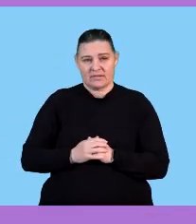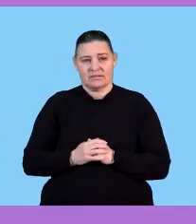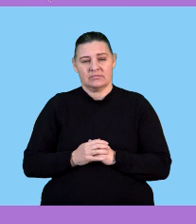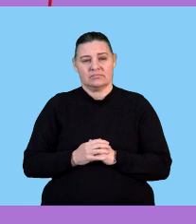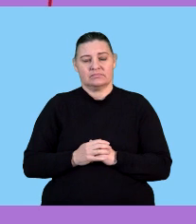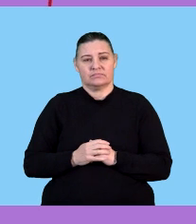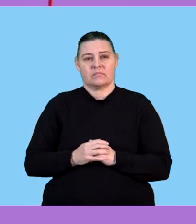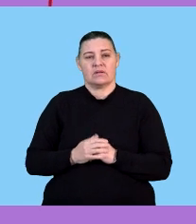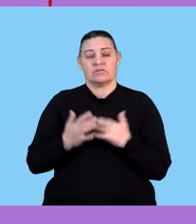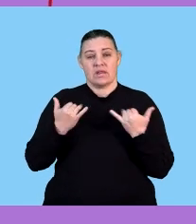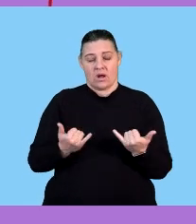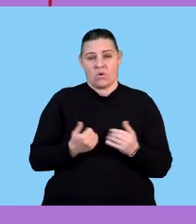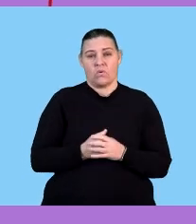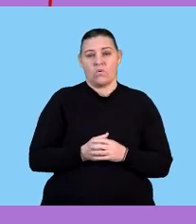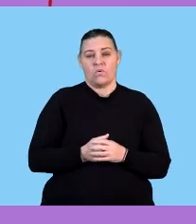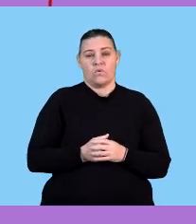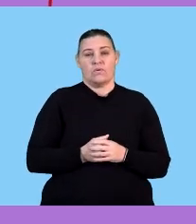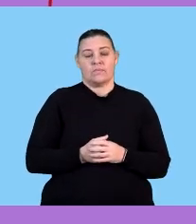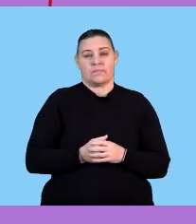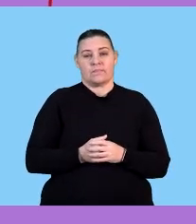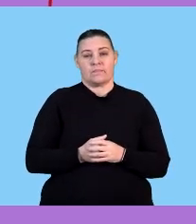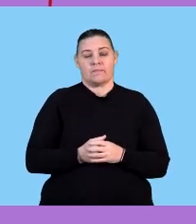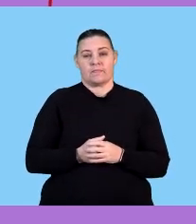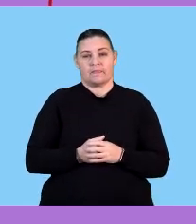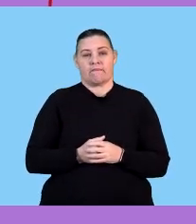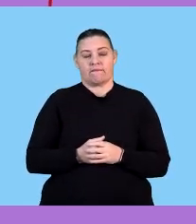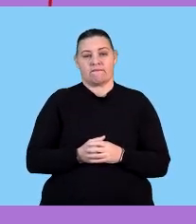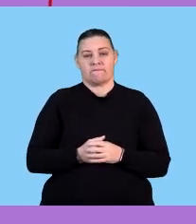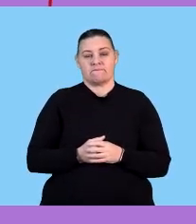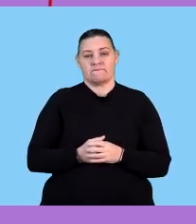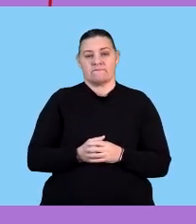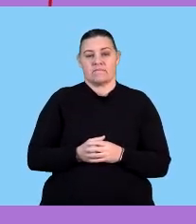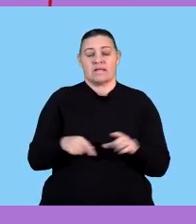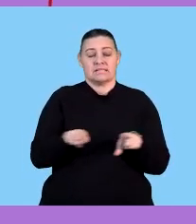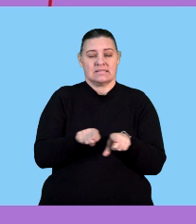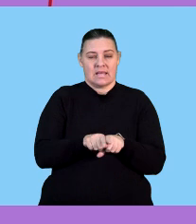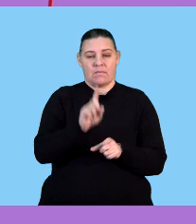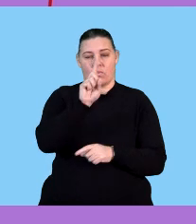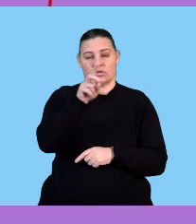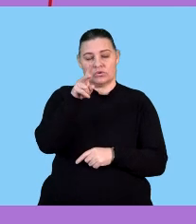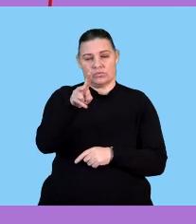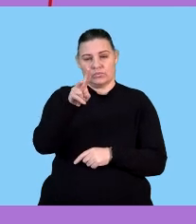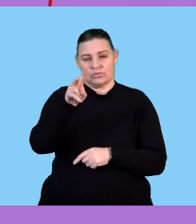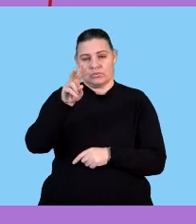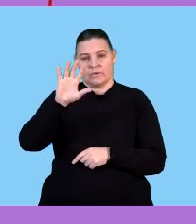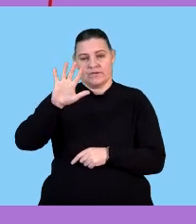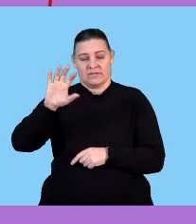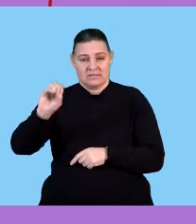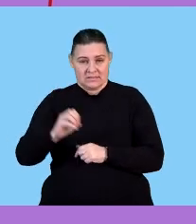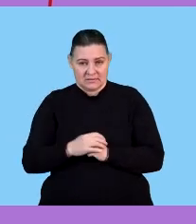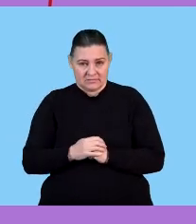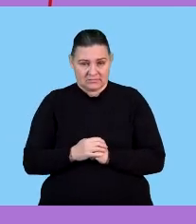So we separate him there. So now if we're calculating the width, okay, I'm going to use the same scale.